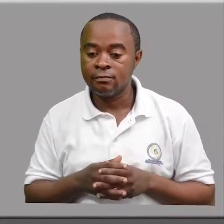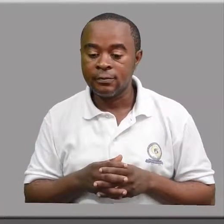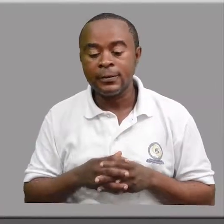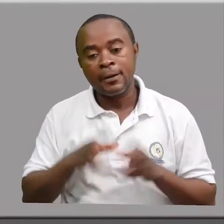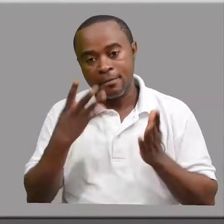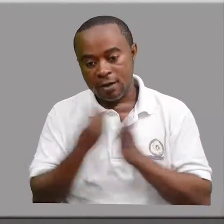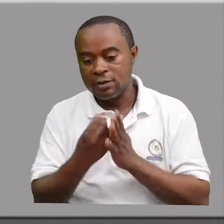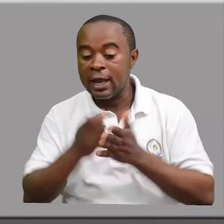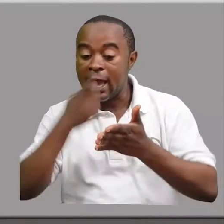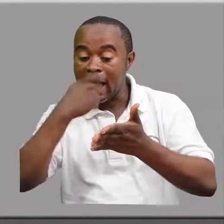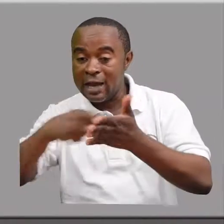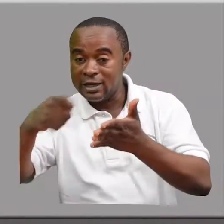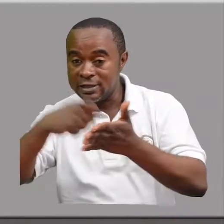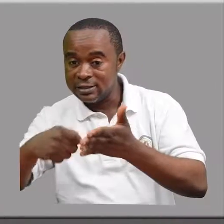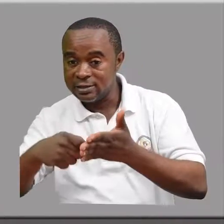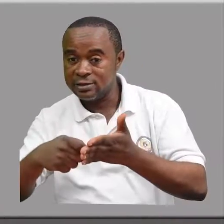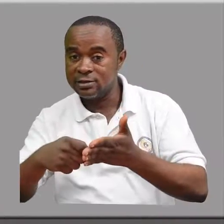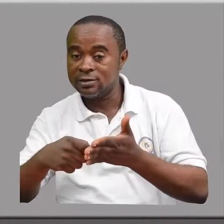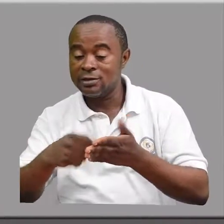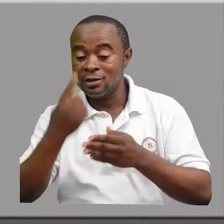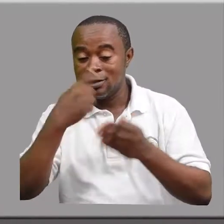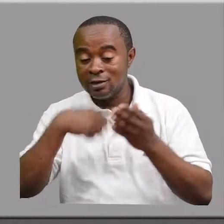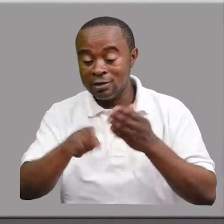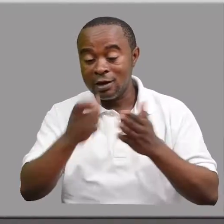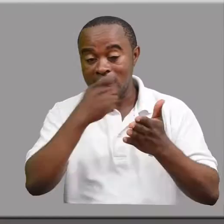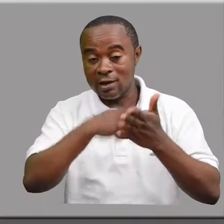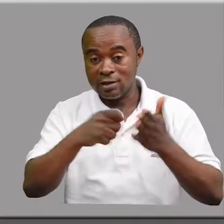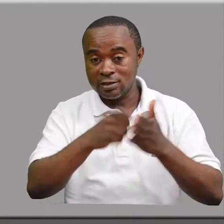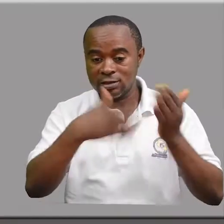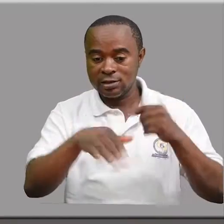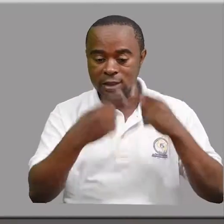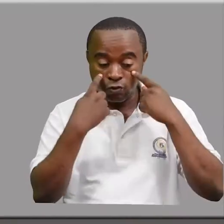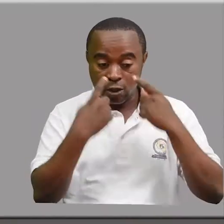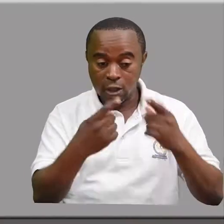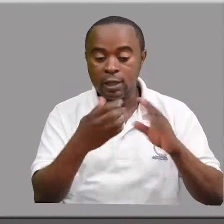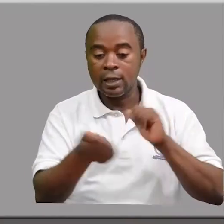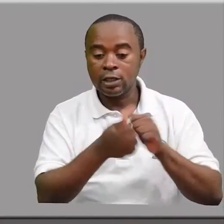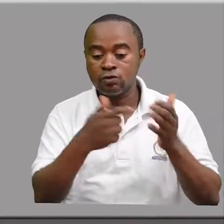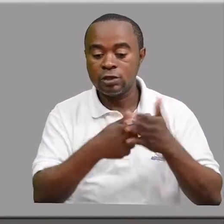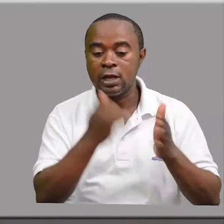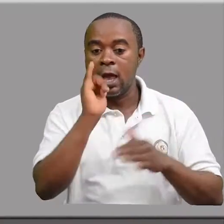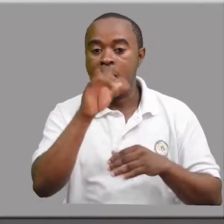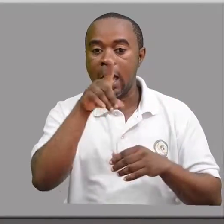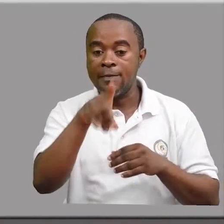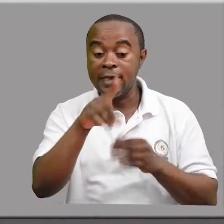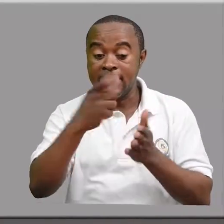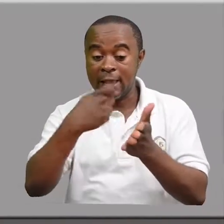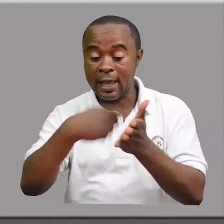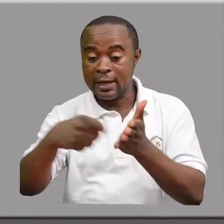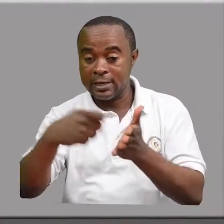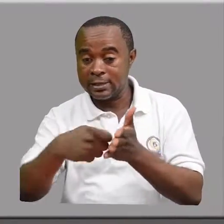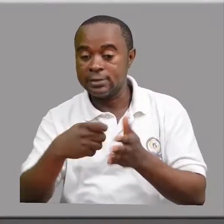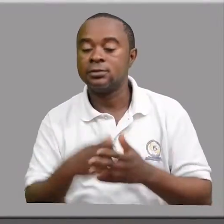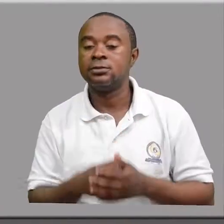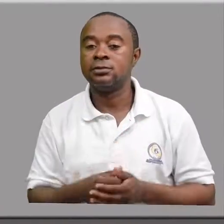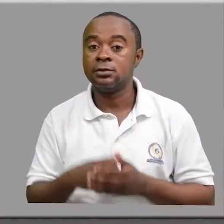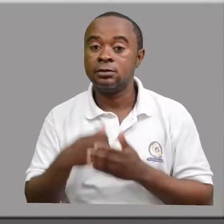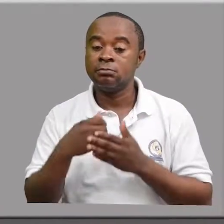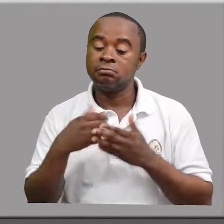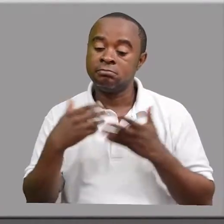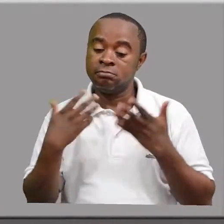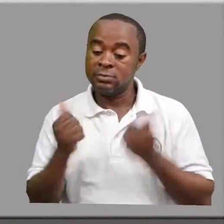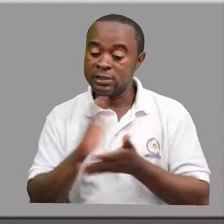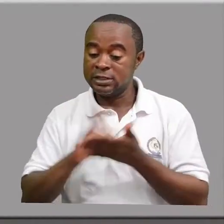on addressing, we are going to base on the IP addressing. As introduction part,